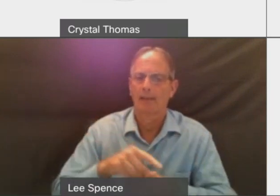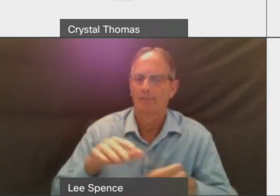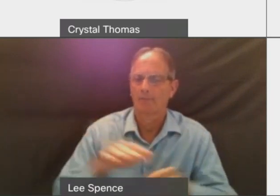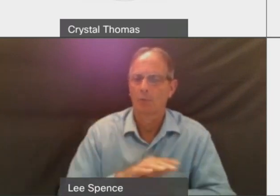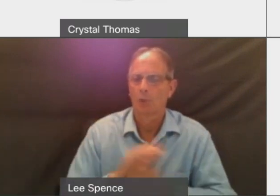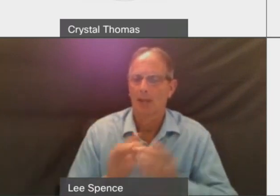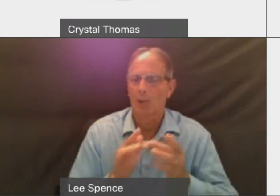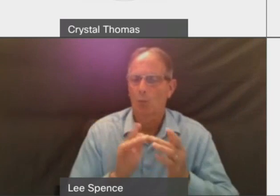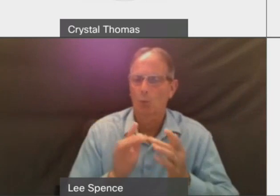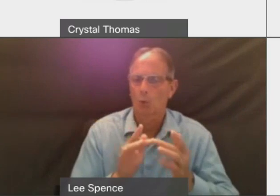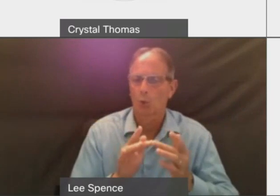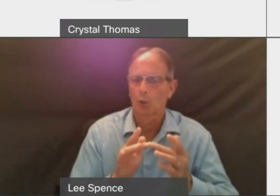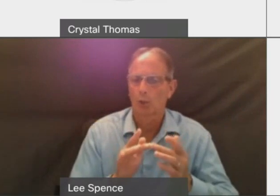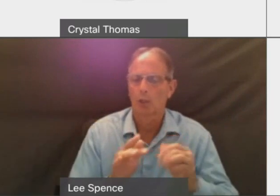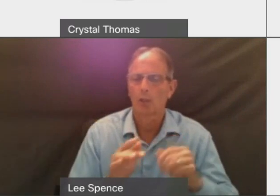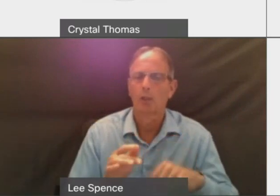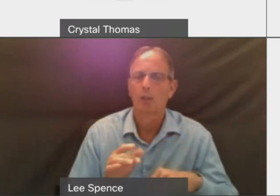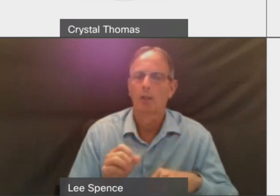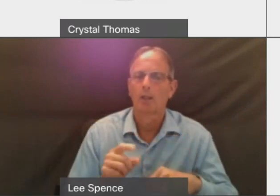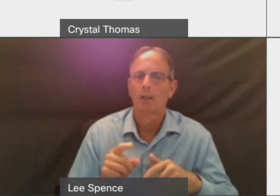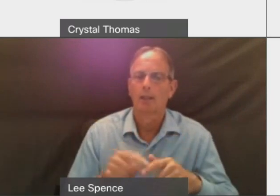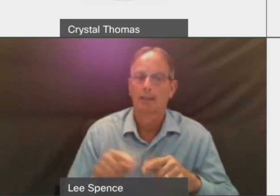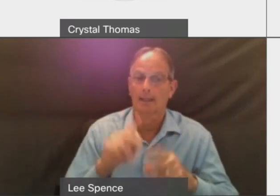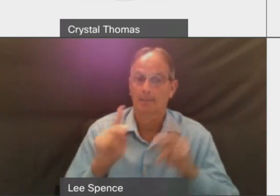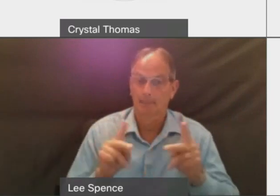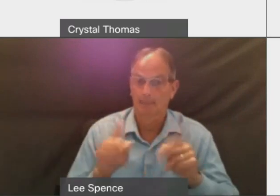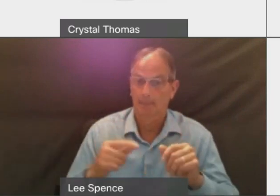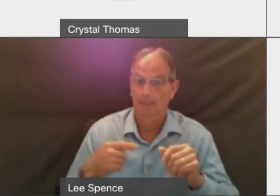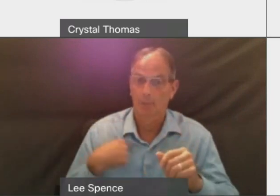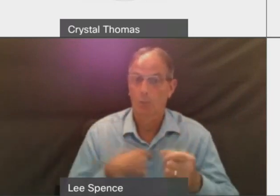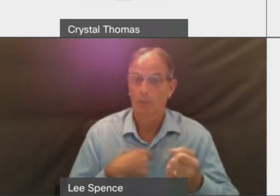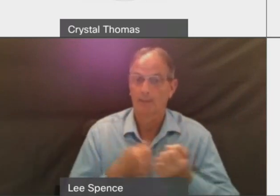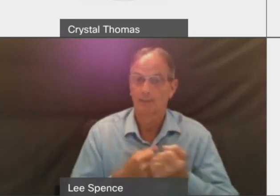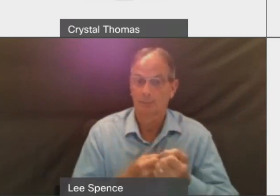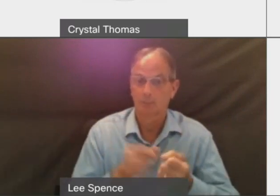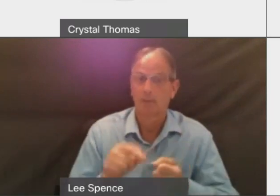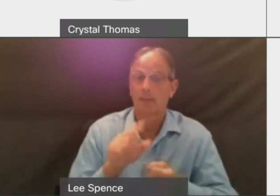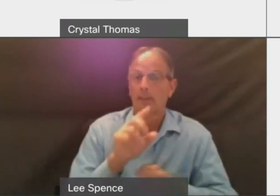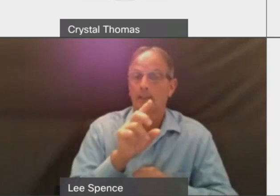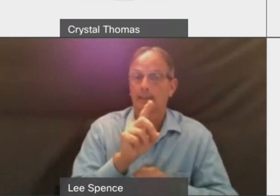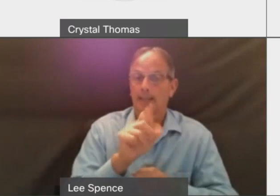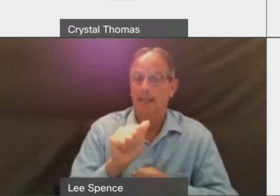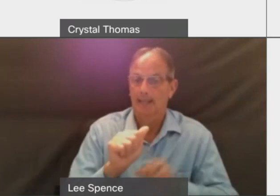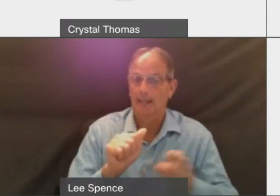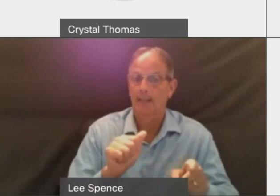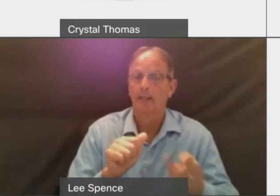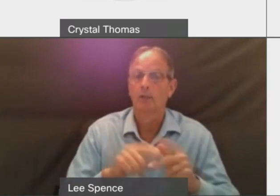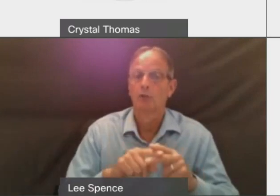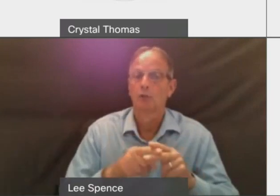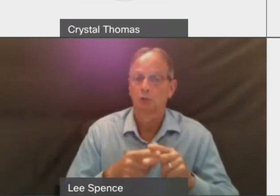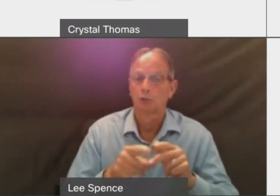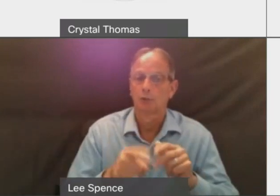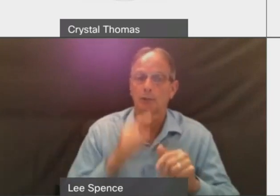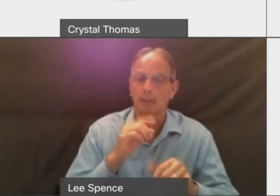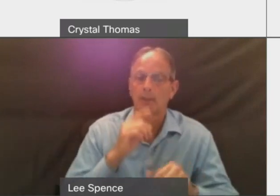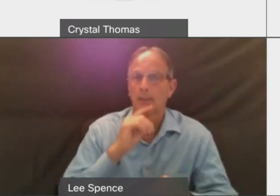have. So folks that we support with DDA, starting even in the